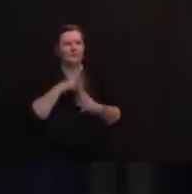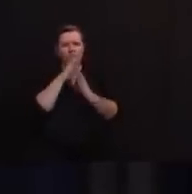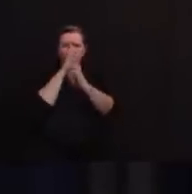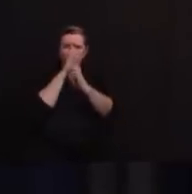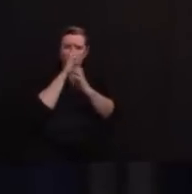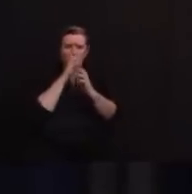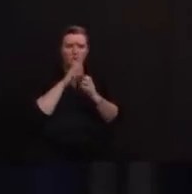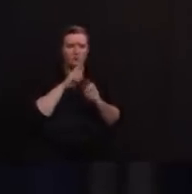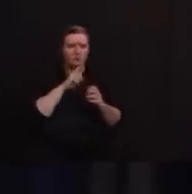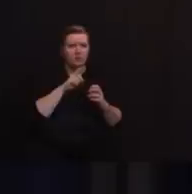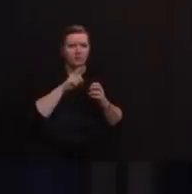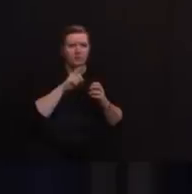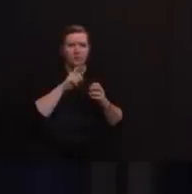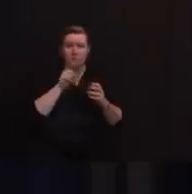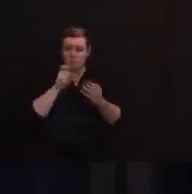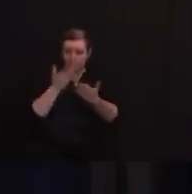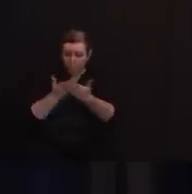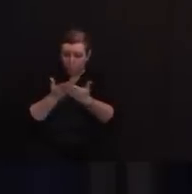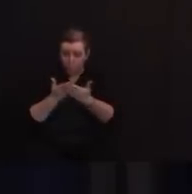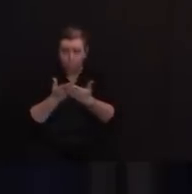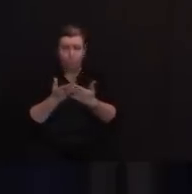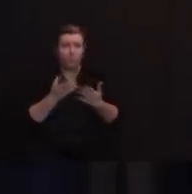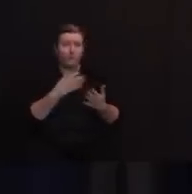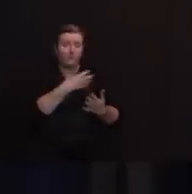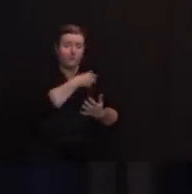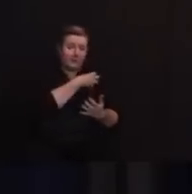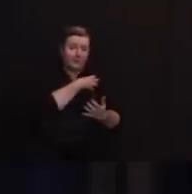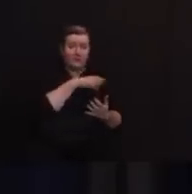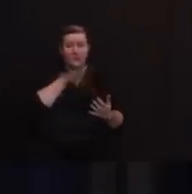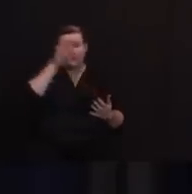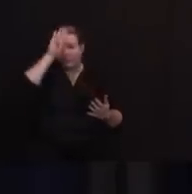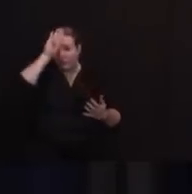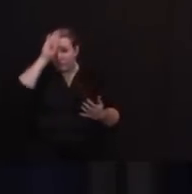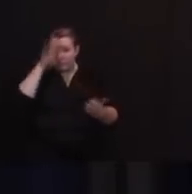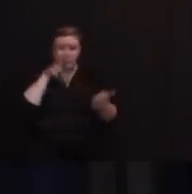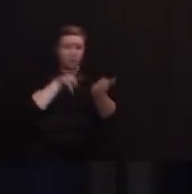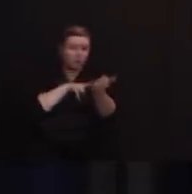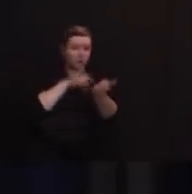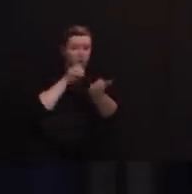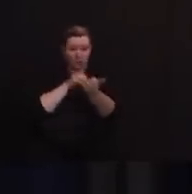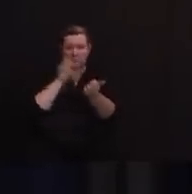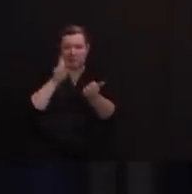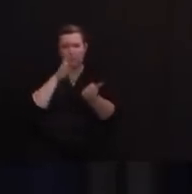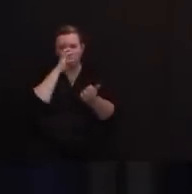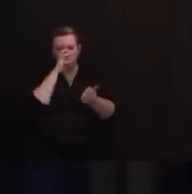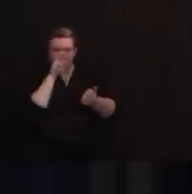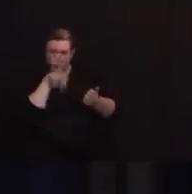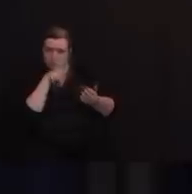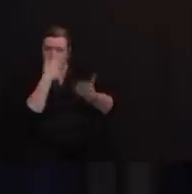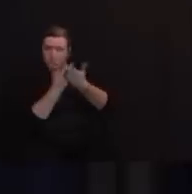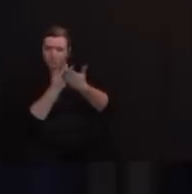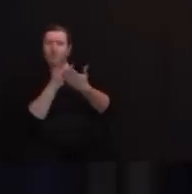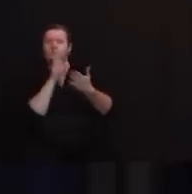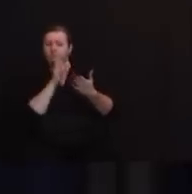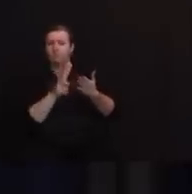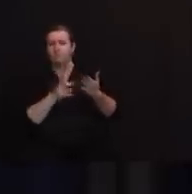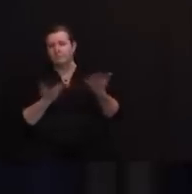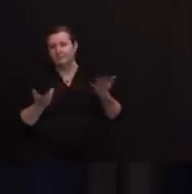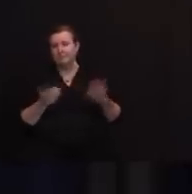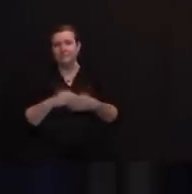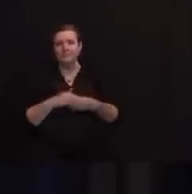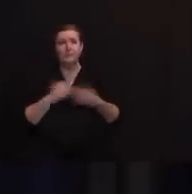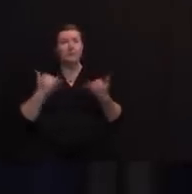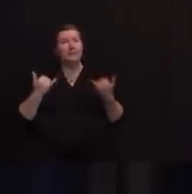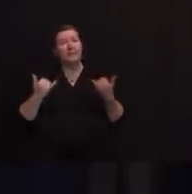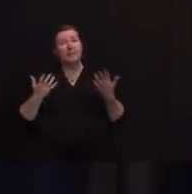we have decided that that type of enforcement right now is not necessary. May